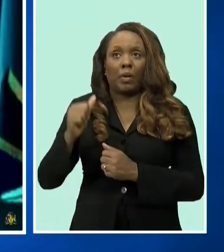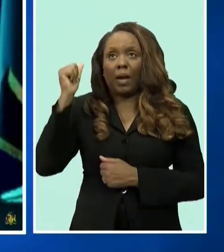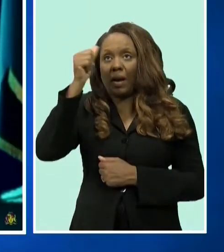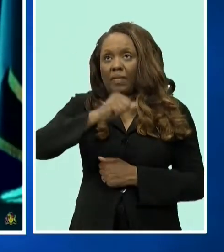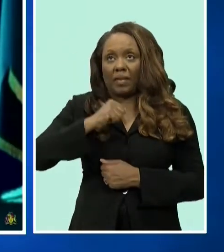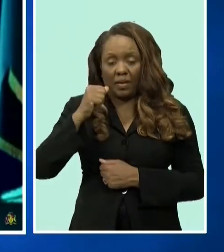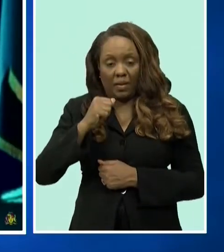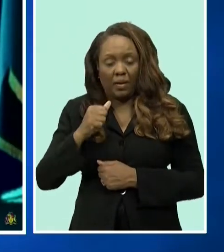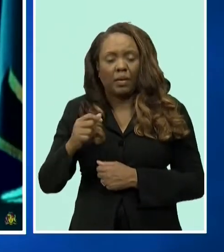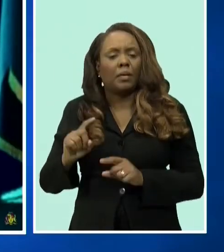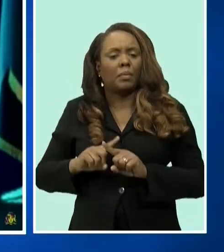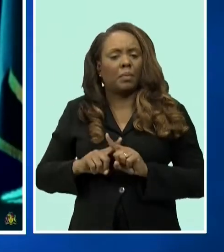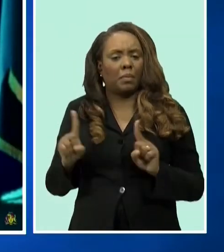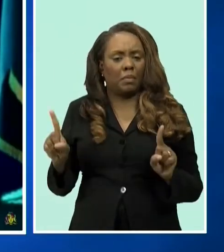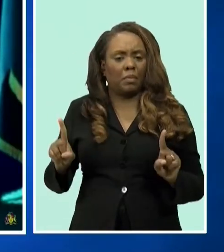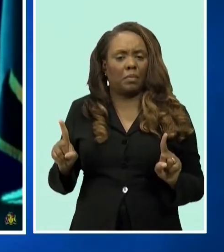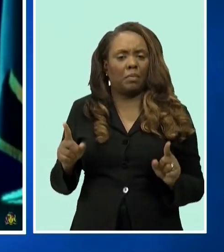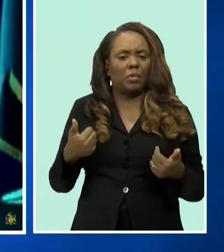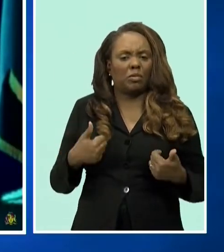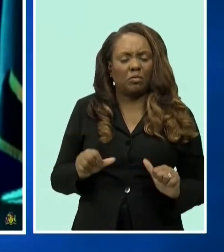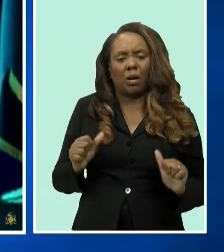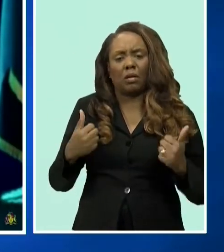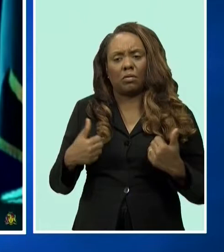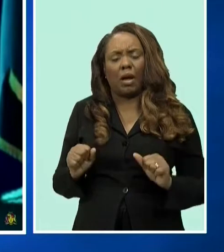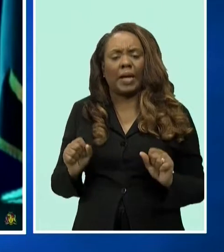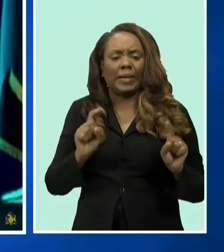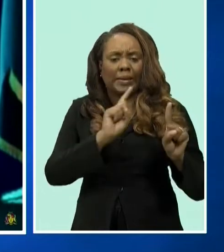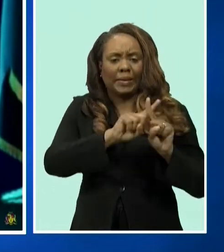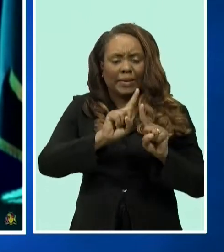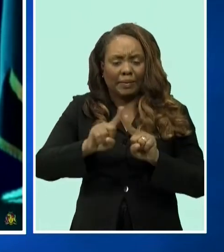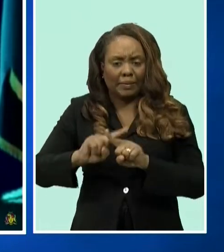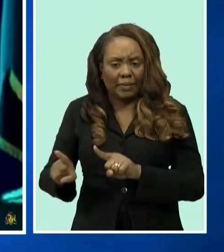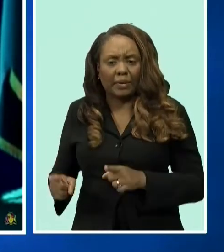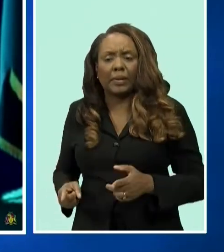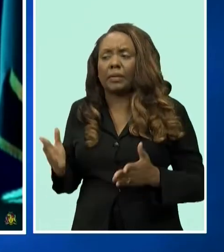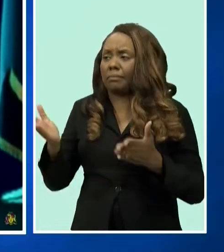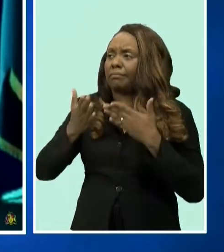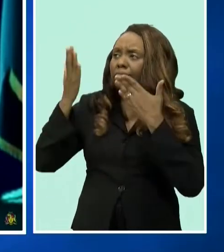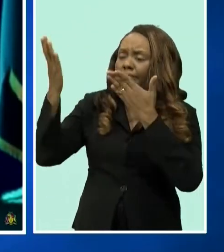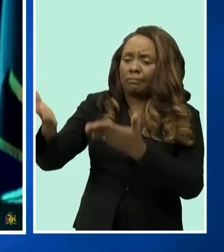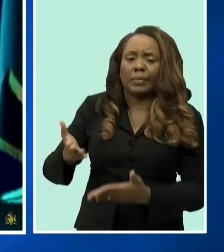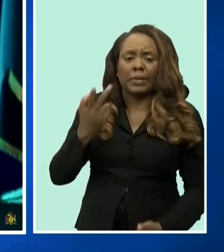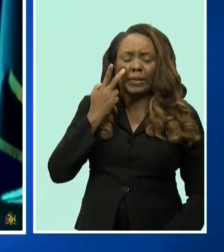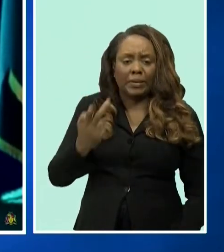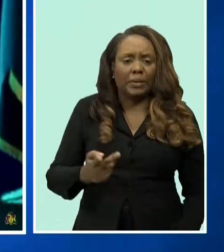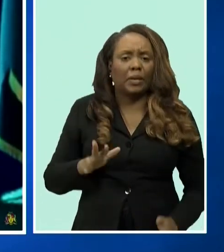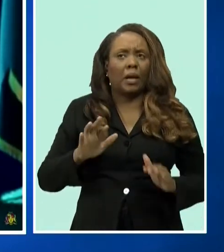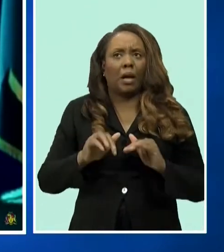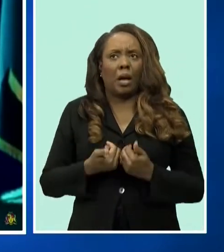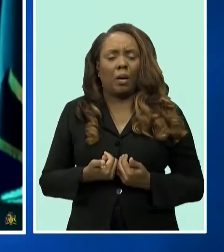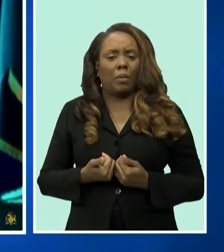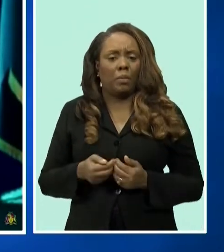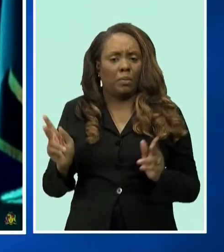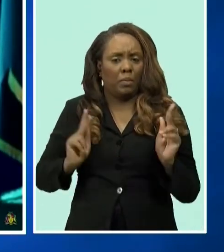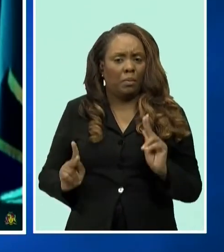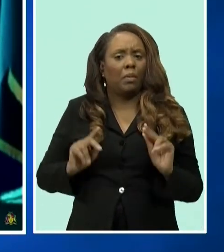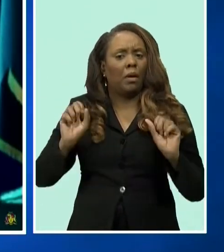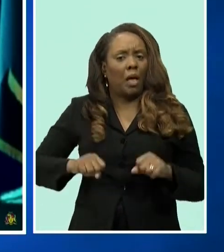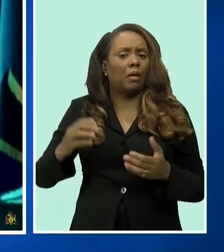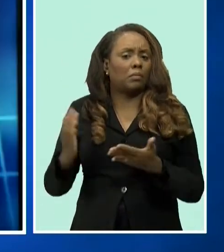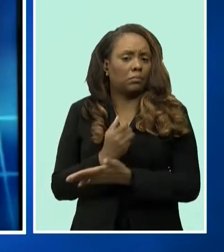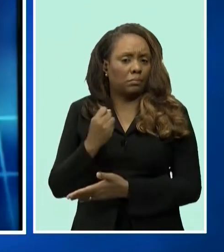well. But we have tried all of that and put those things out there as best practices that our members can look